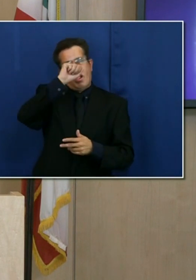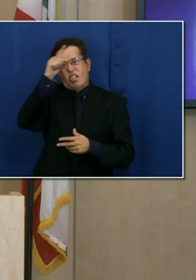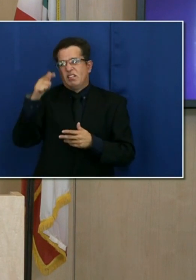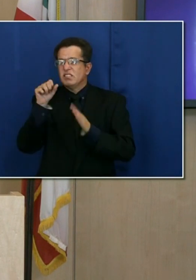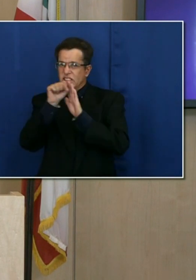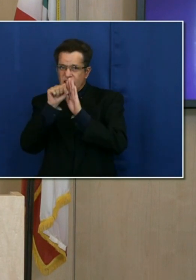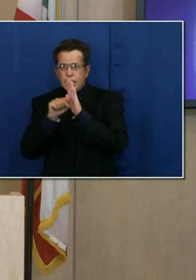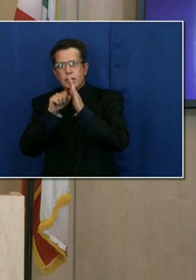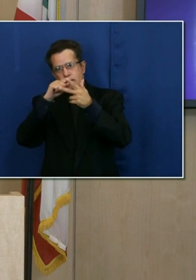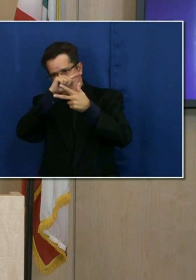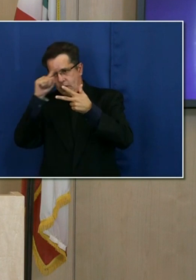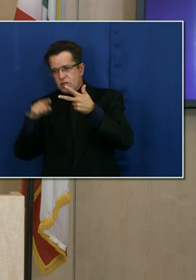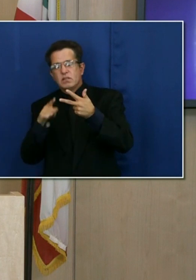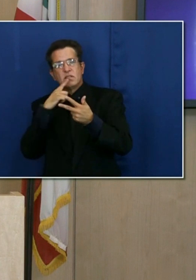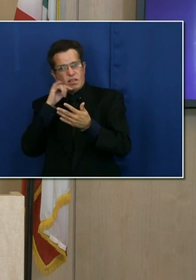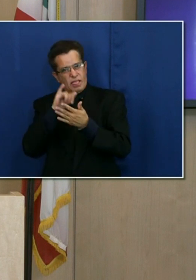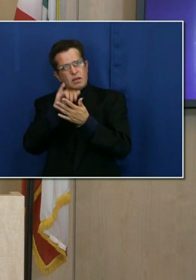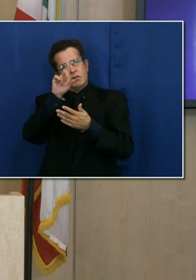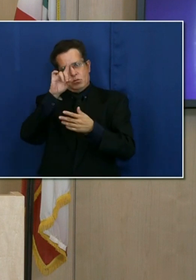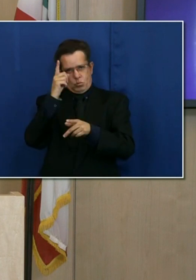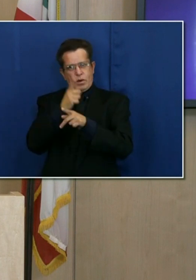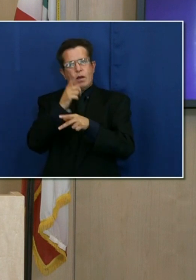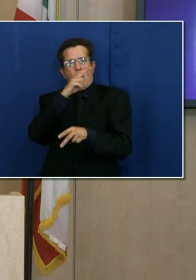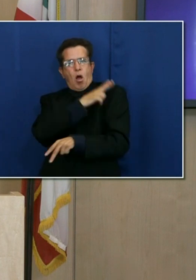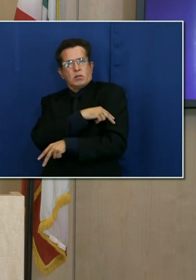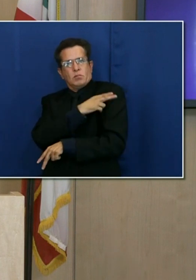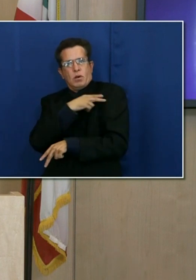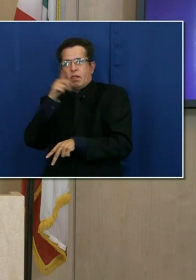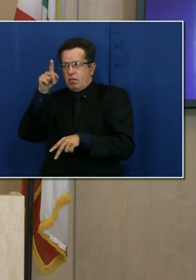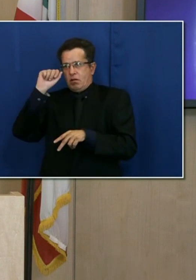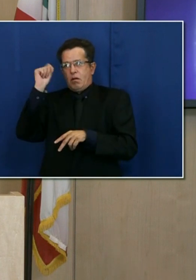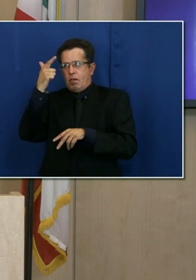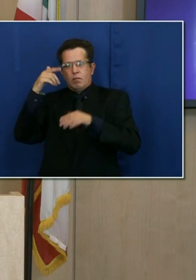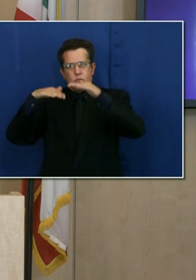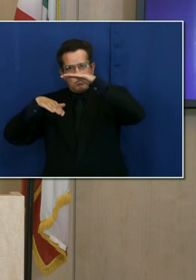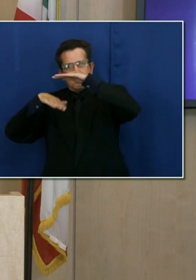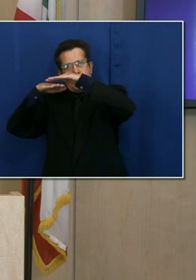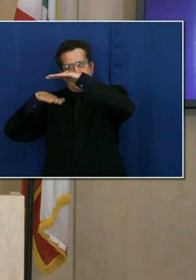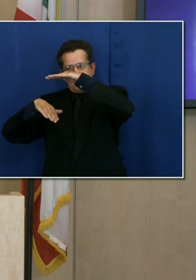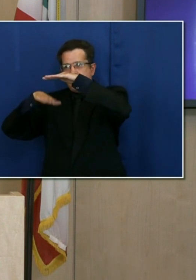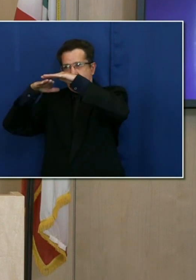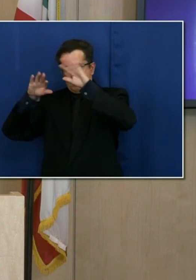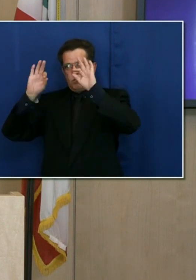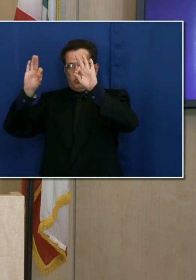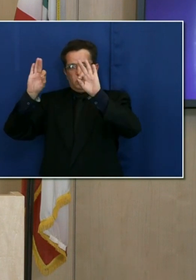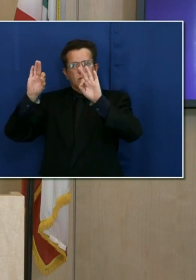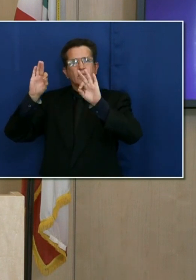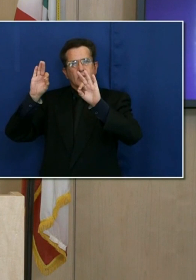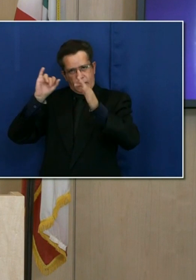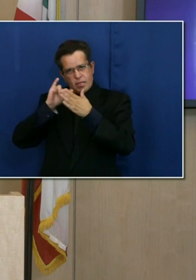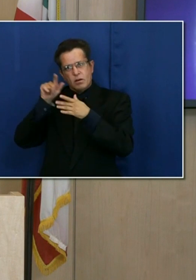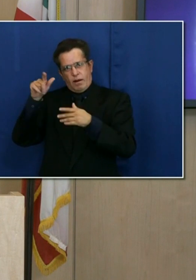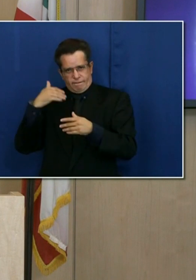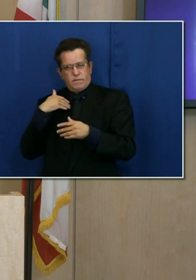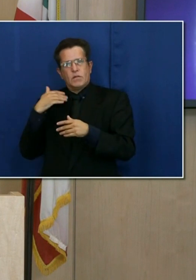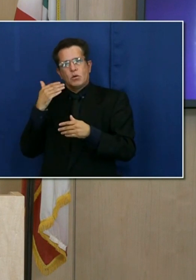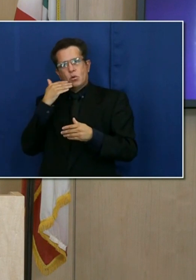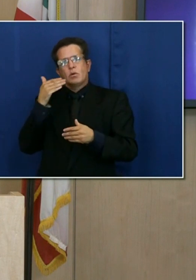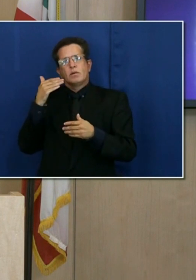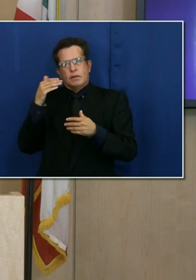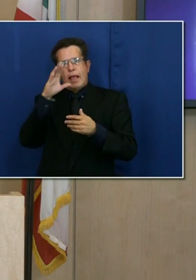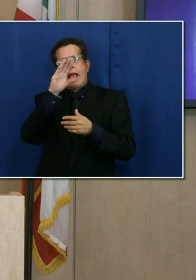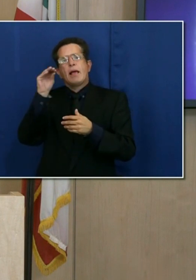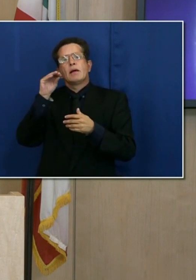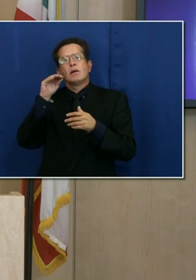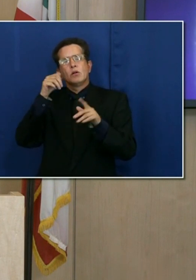maintaining that hospitalization and hospital capacity, to somehow get credit for that, and also to get credit for